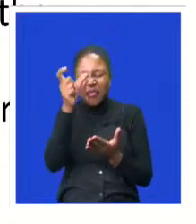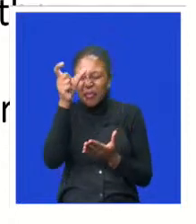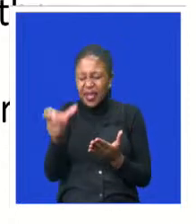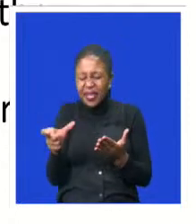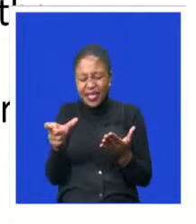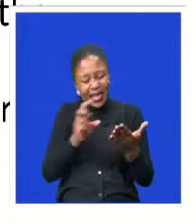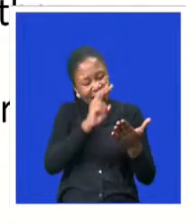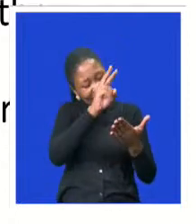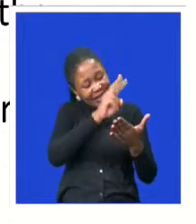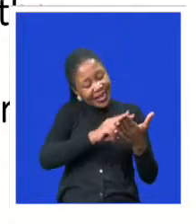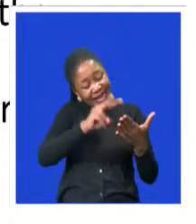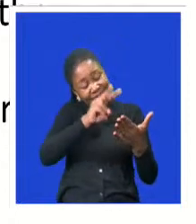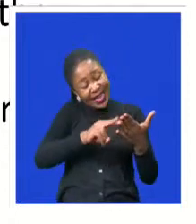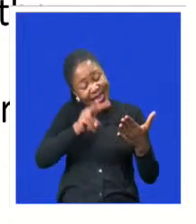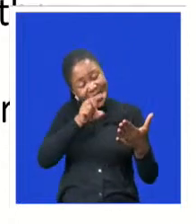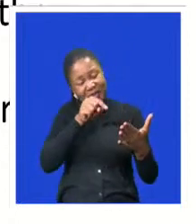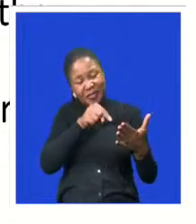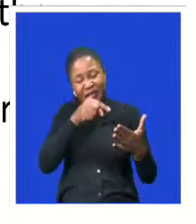the sentence.